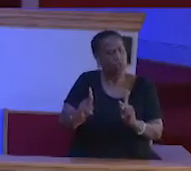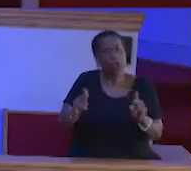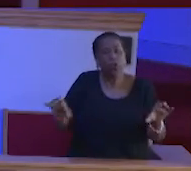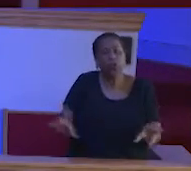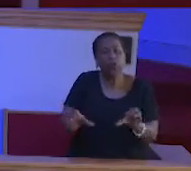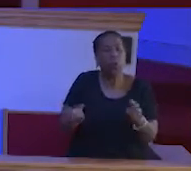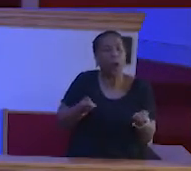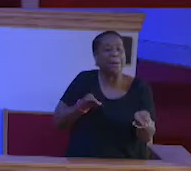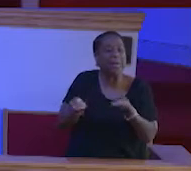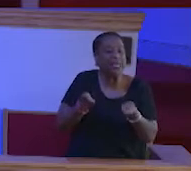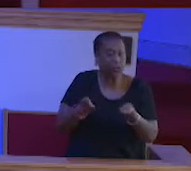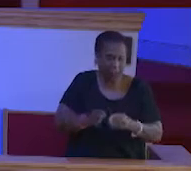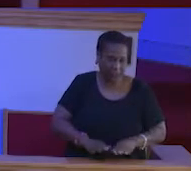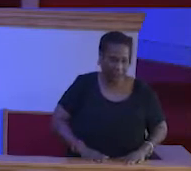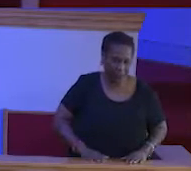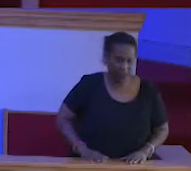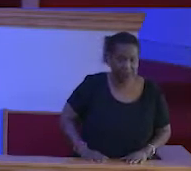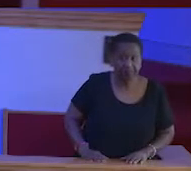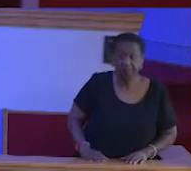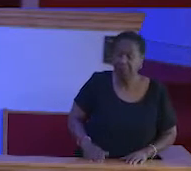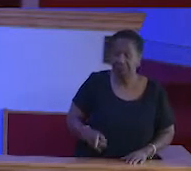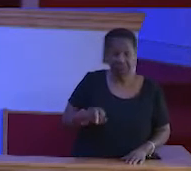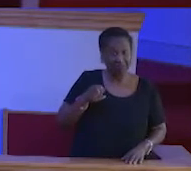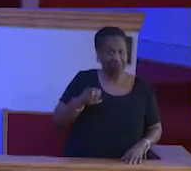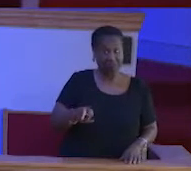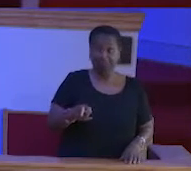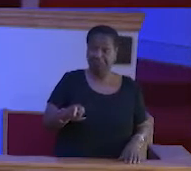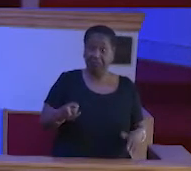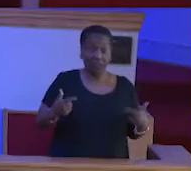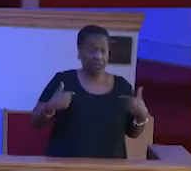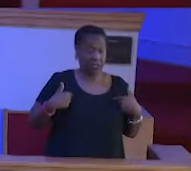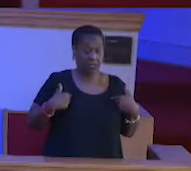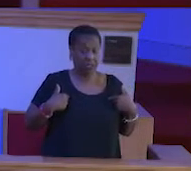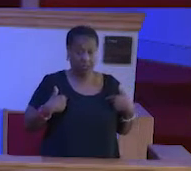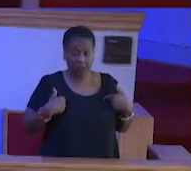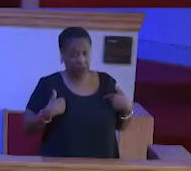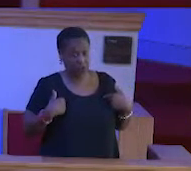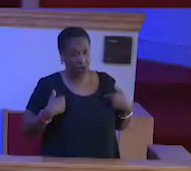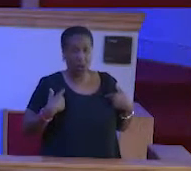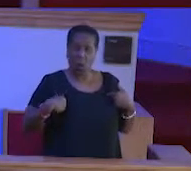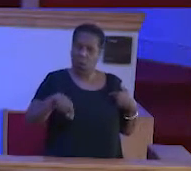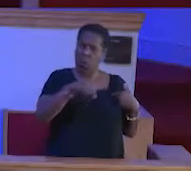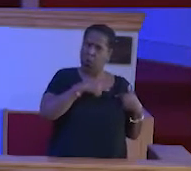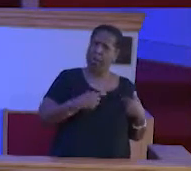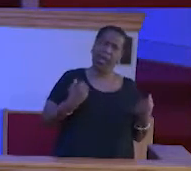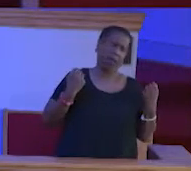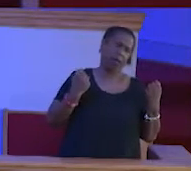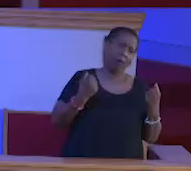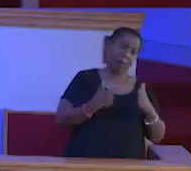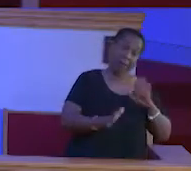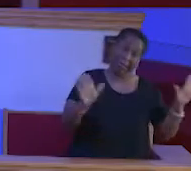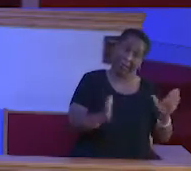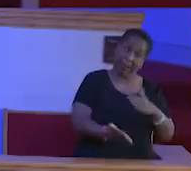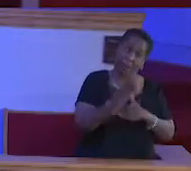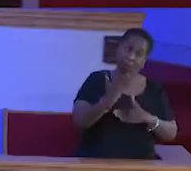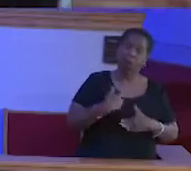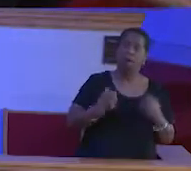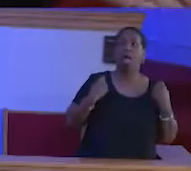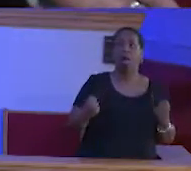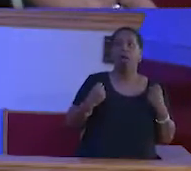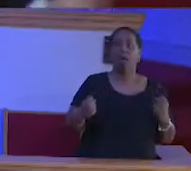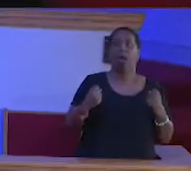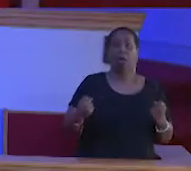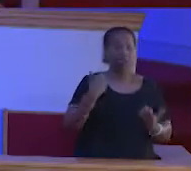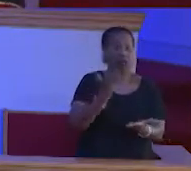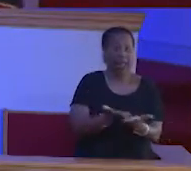do ministry. And in that, many of us drive miles just to get here on a Sunday morning.